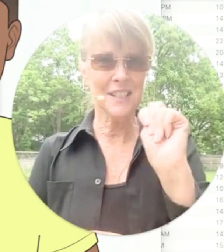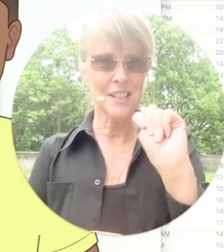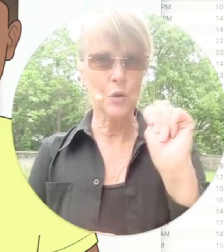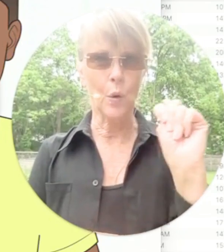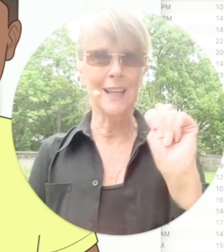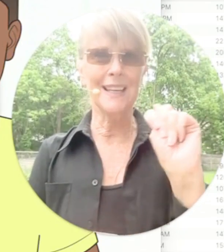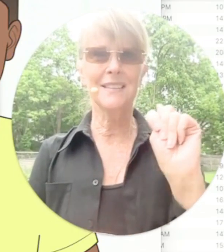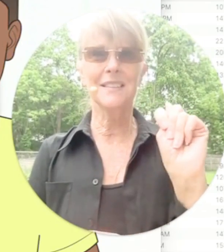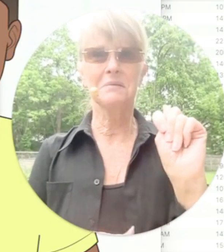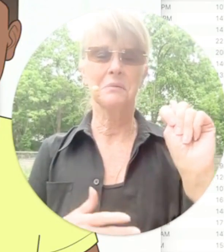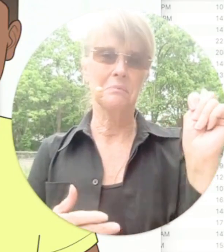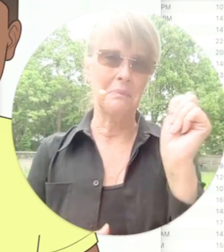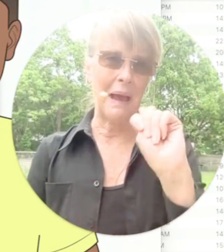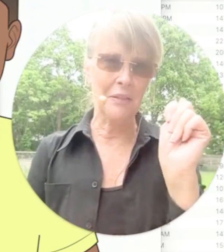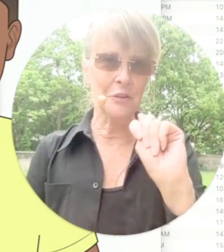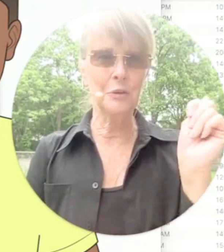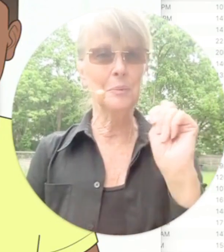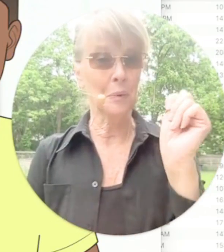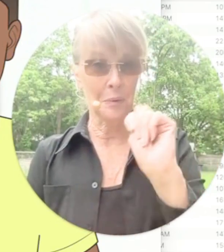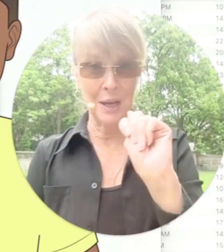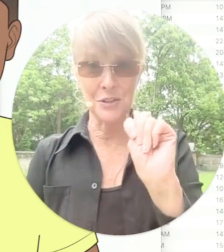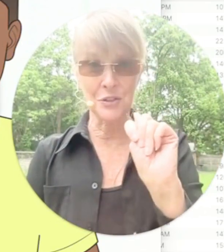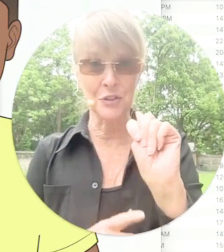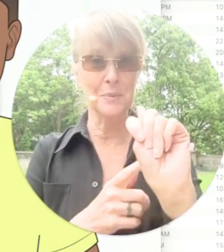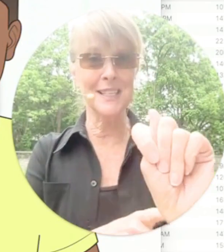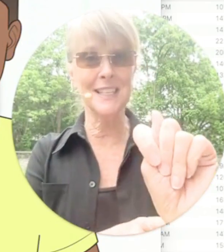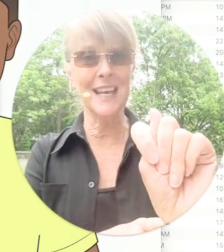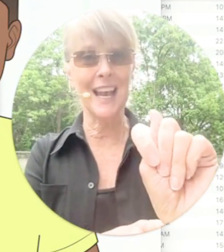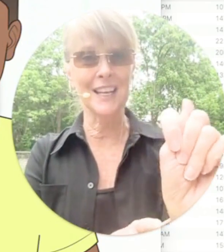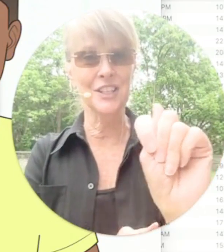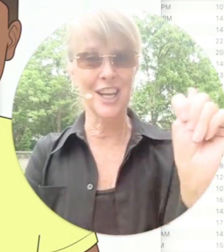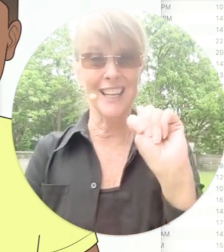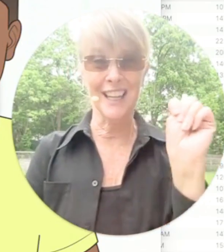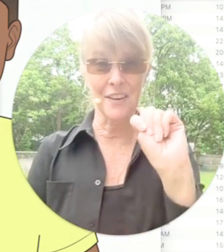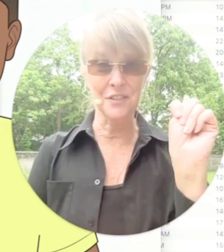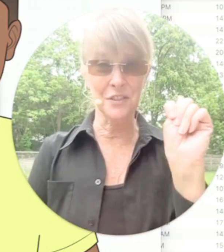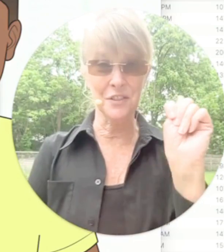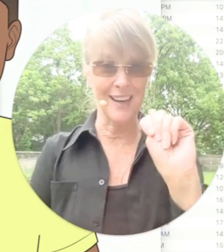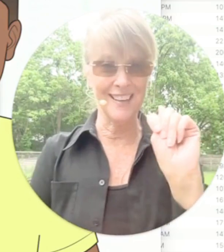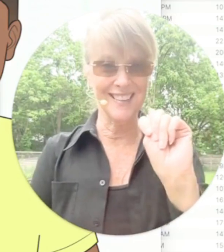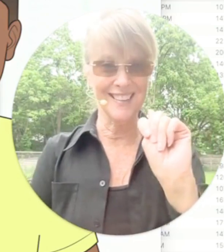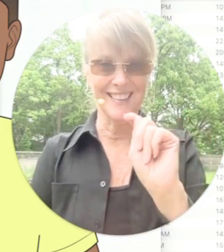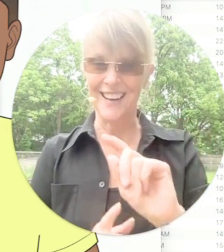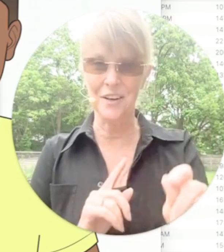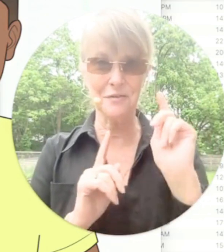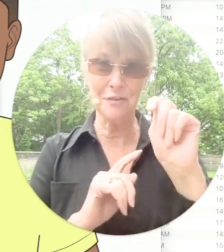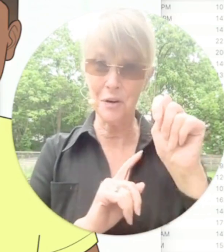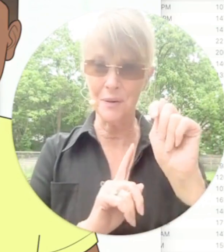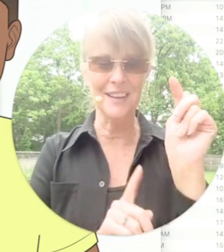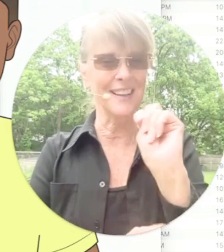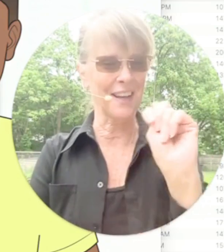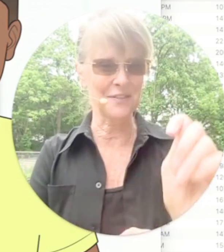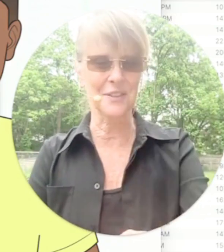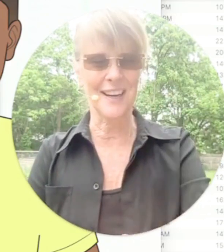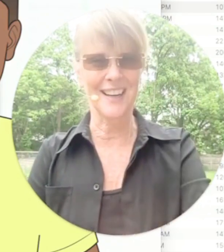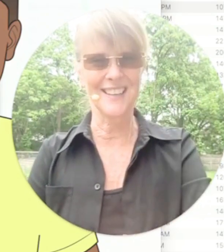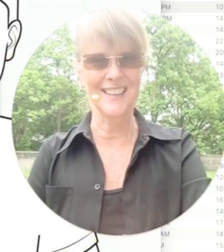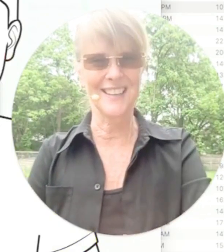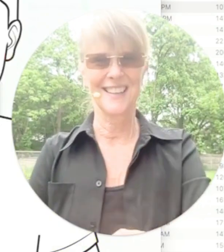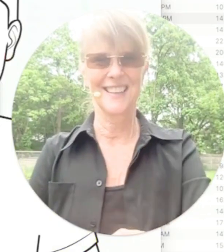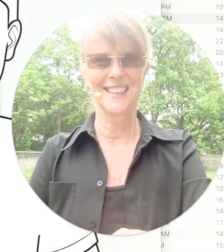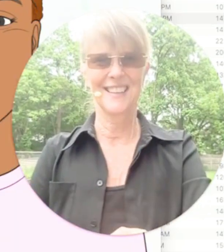This is toilet, bathroom, restroom. It's the T hand. Shake it left to right, not forward, left to